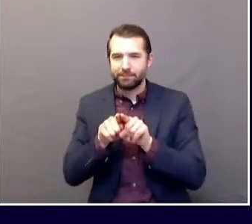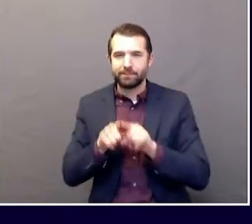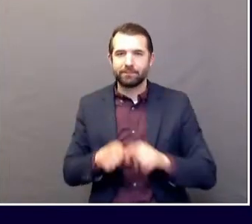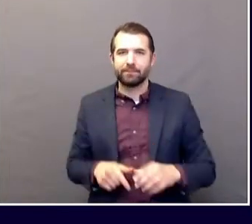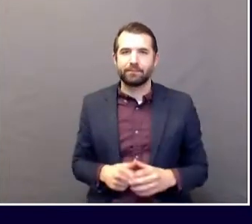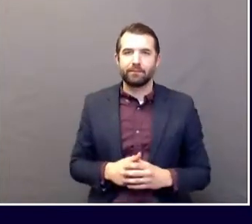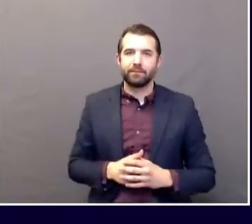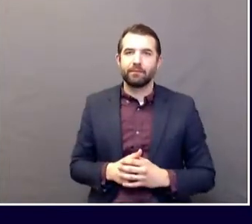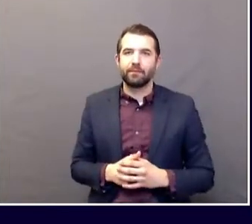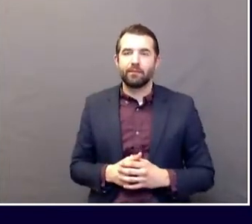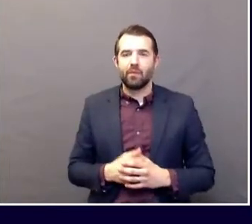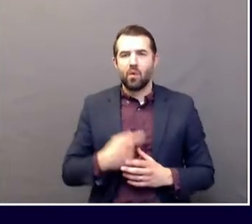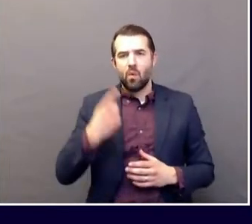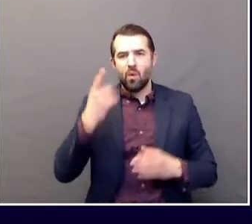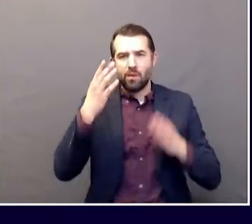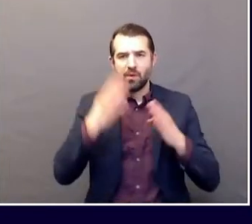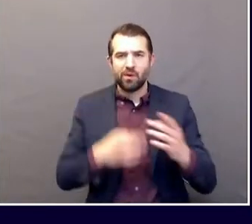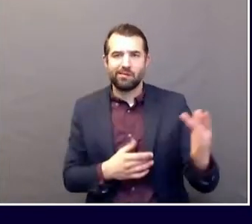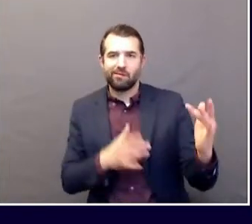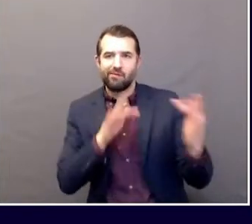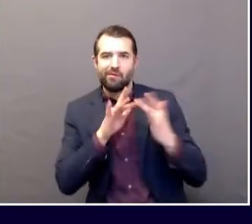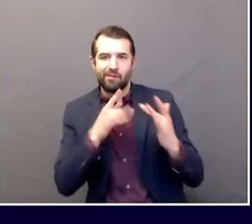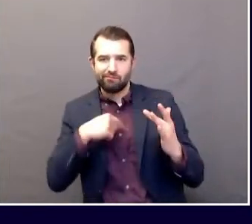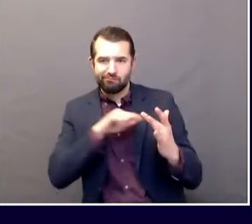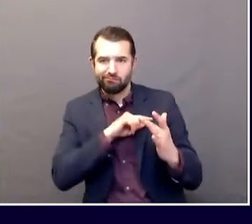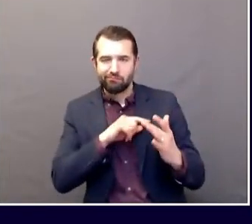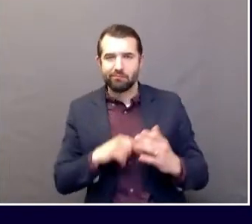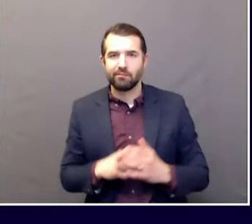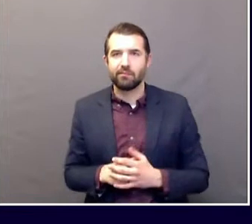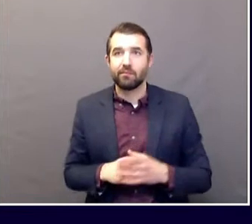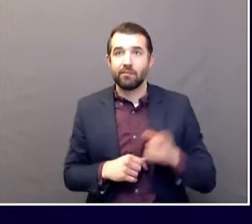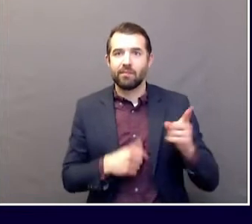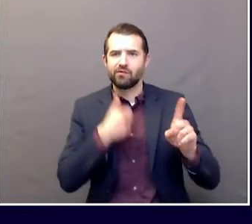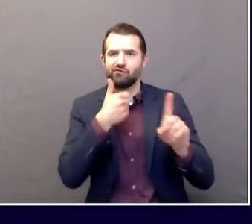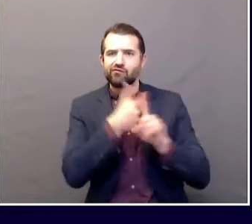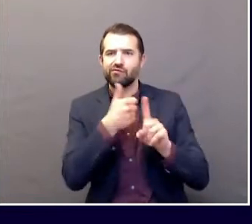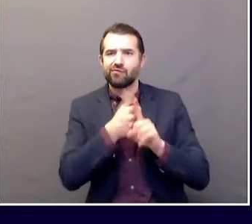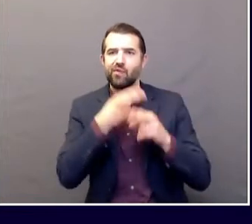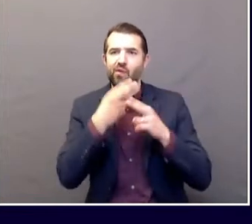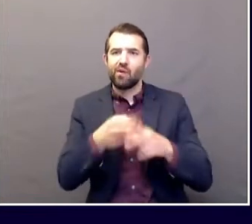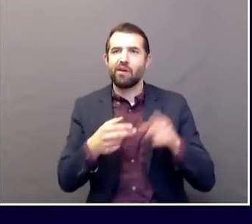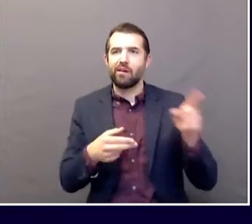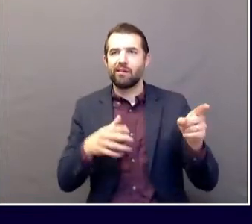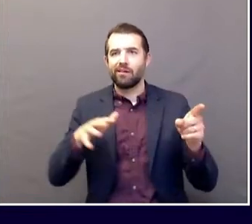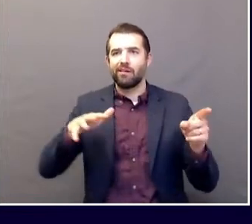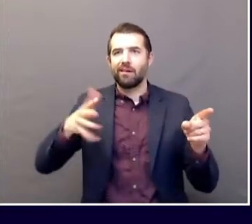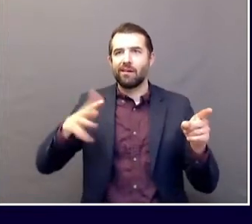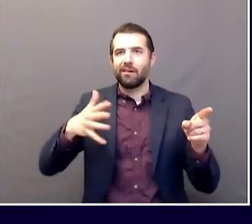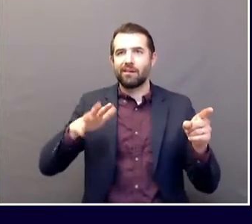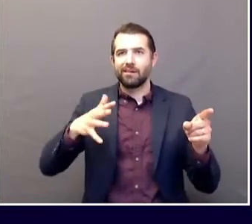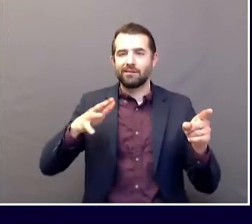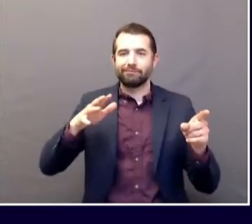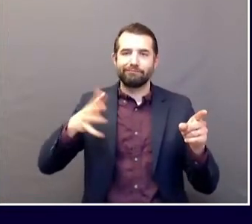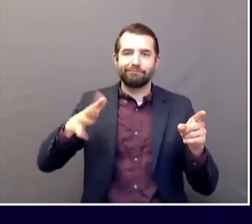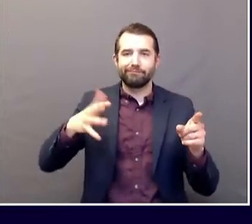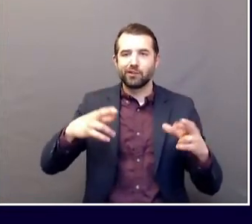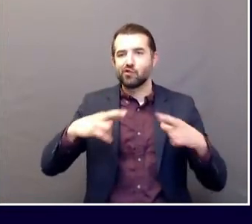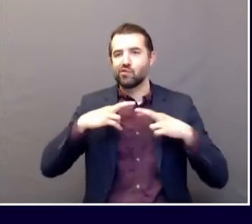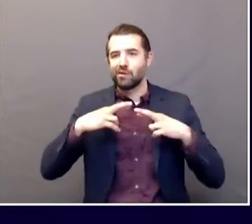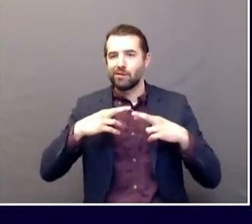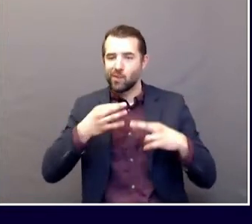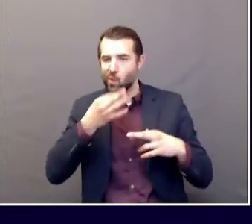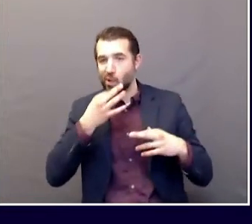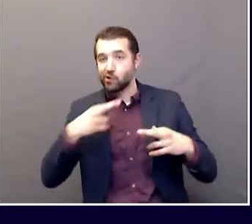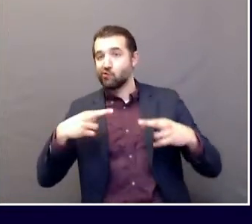nurse that's been talking with other nurses that are retired or semi-retired but still licensed, who would like to assist with vaccination efforts, and